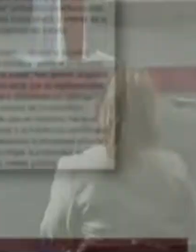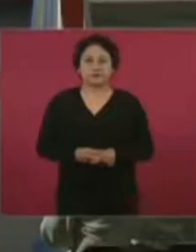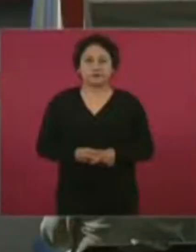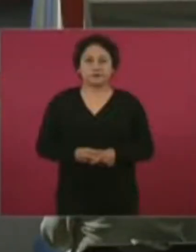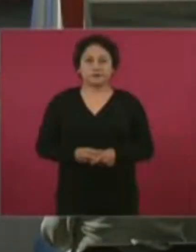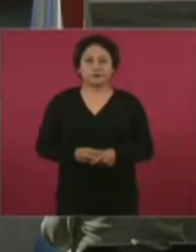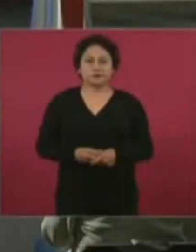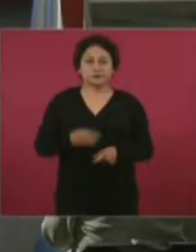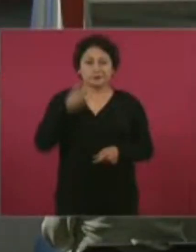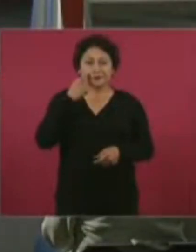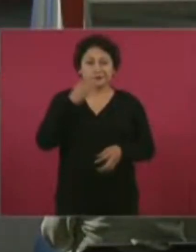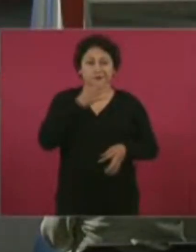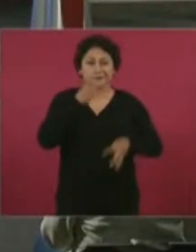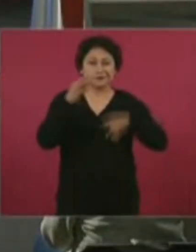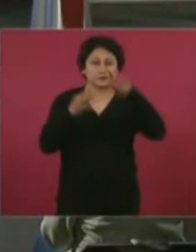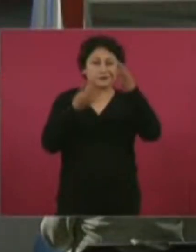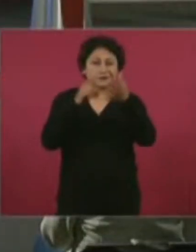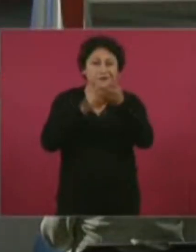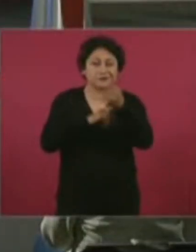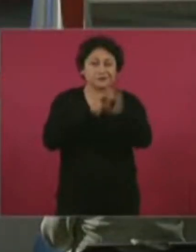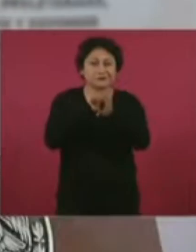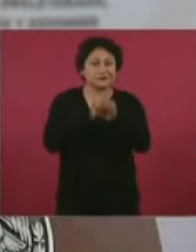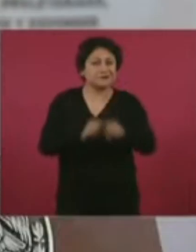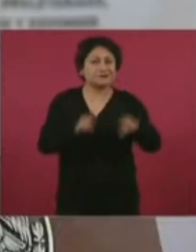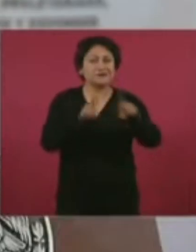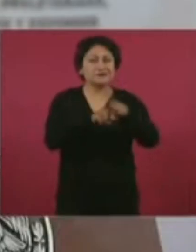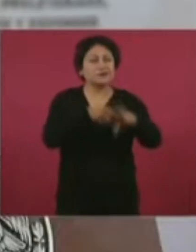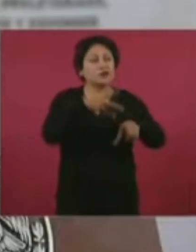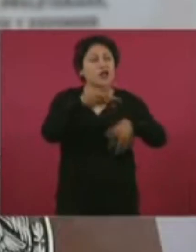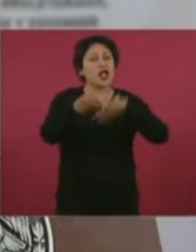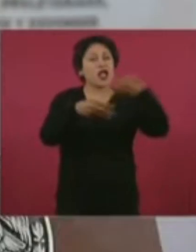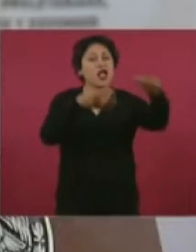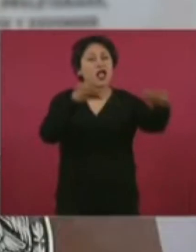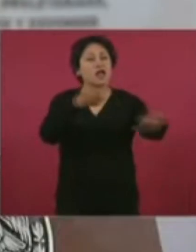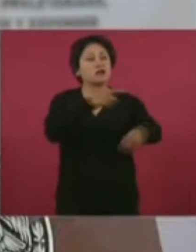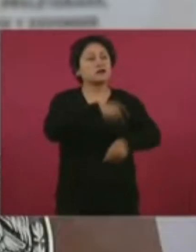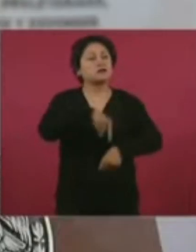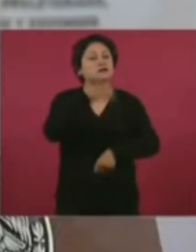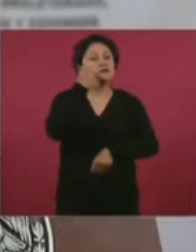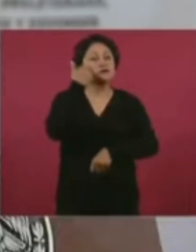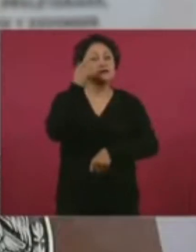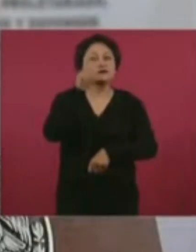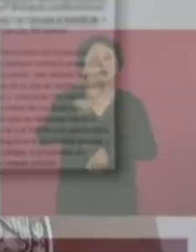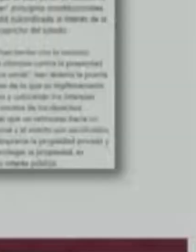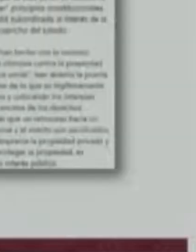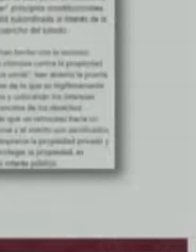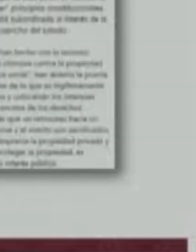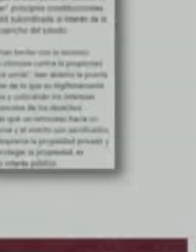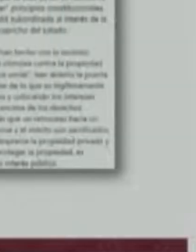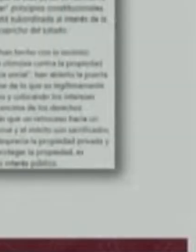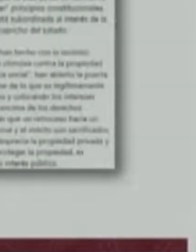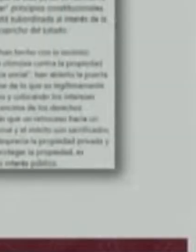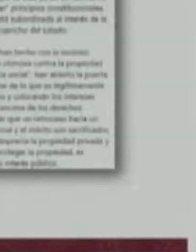scandal in social networks and WhatsApp groups to try to deceive people, and so it goes.